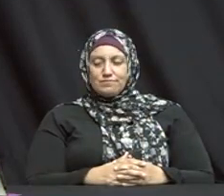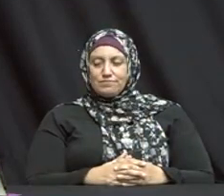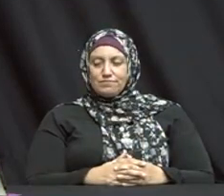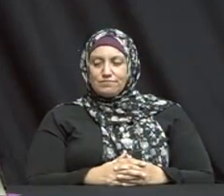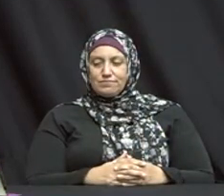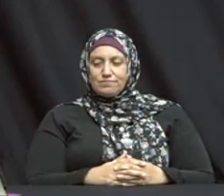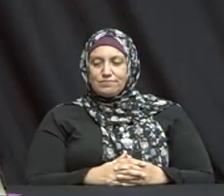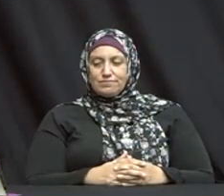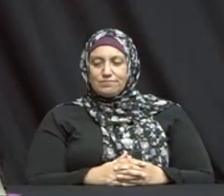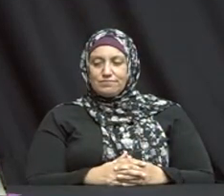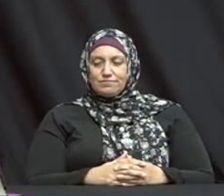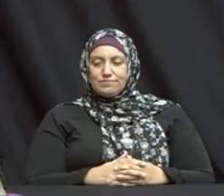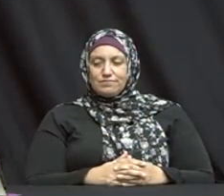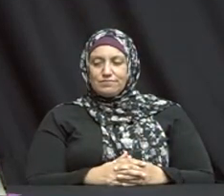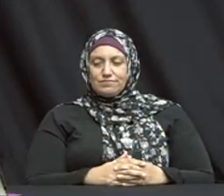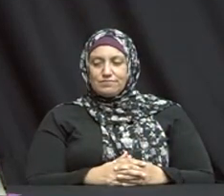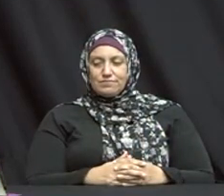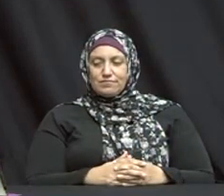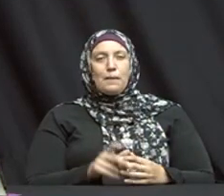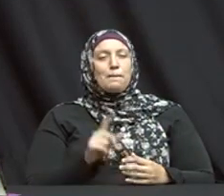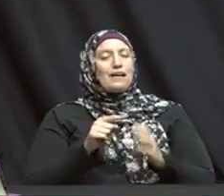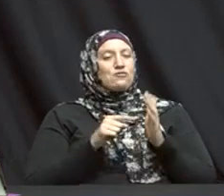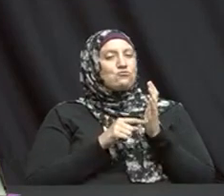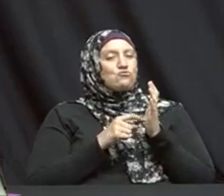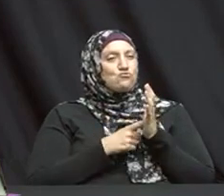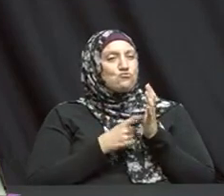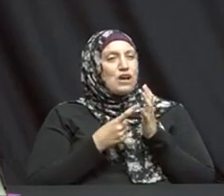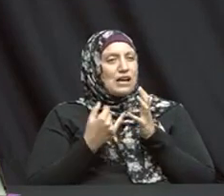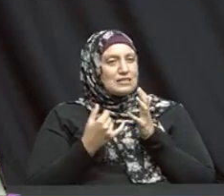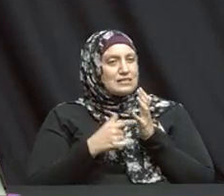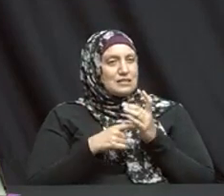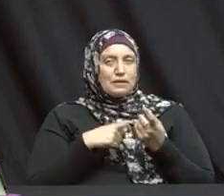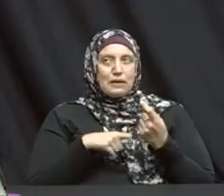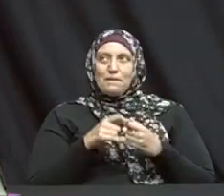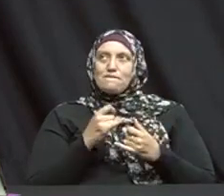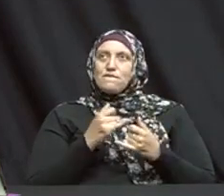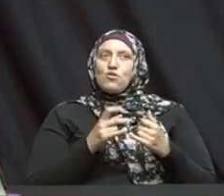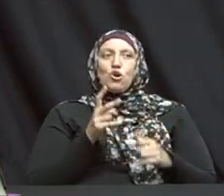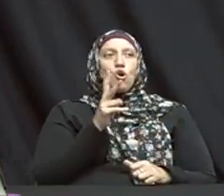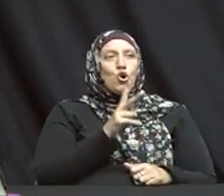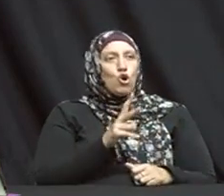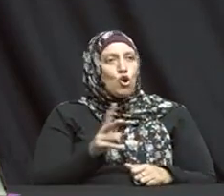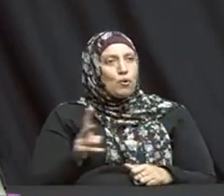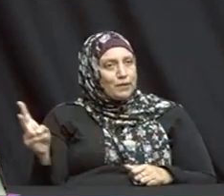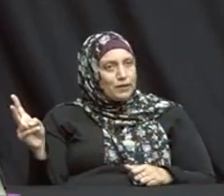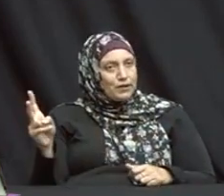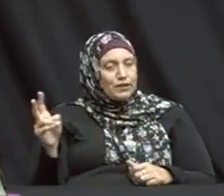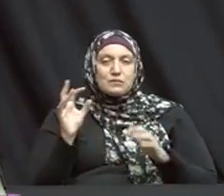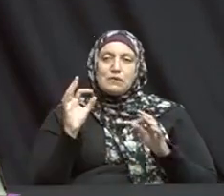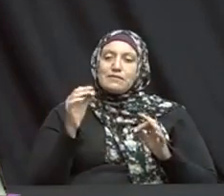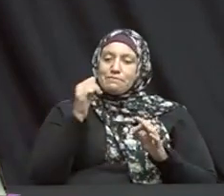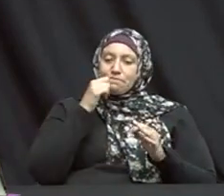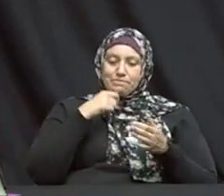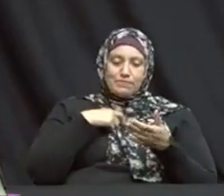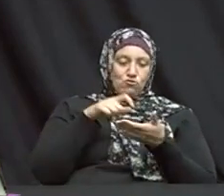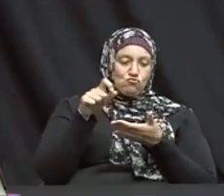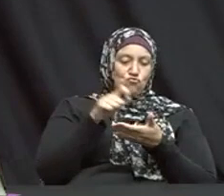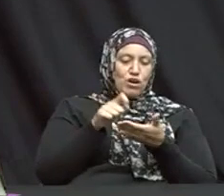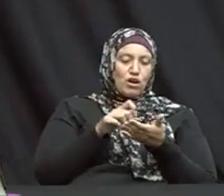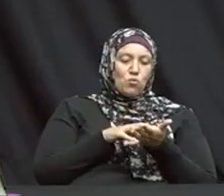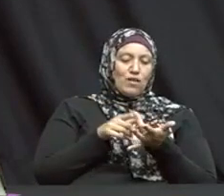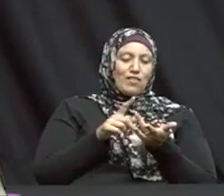But they're increasingly becoming common instruments today, particularly for someone who writes a will and they have minor beneficiaries, because they want to